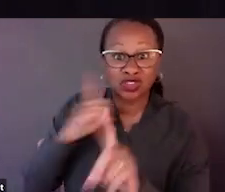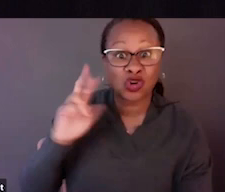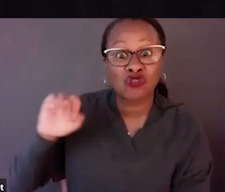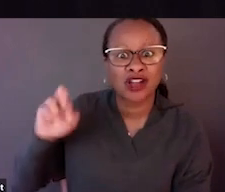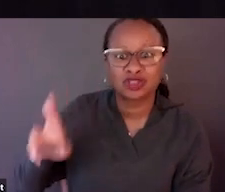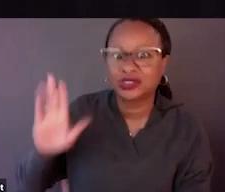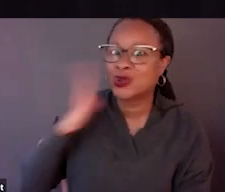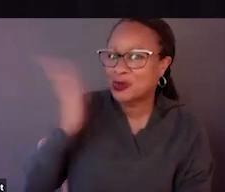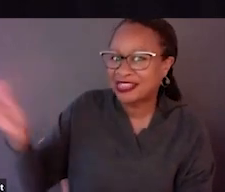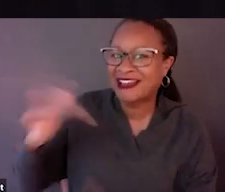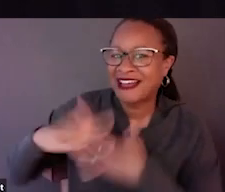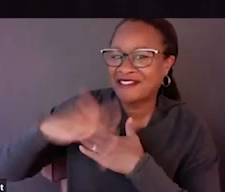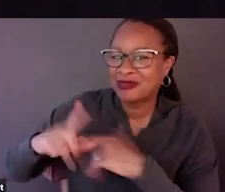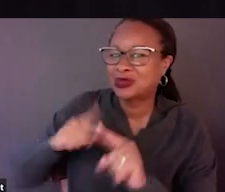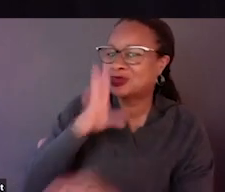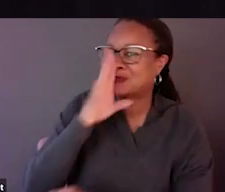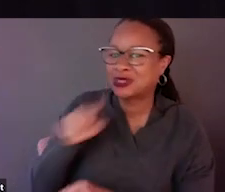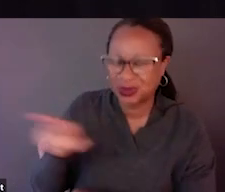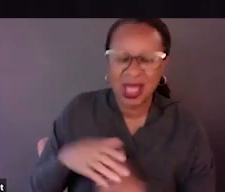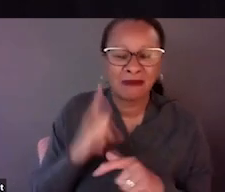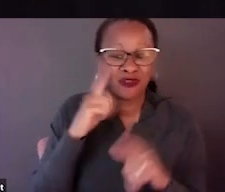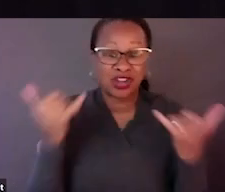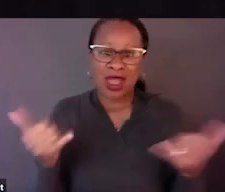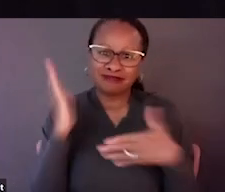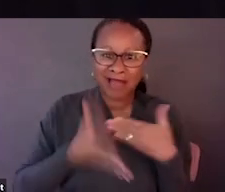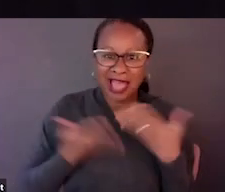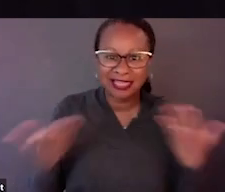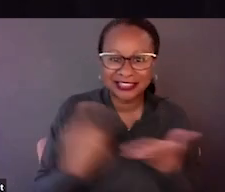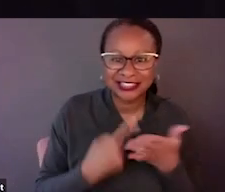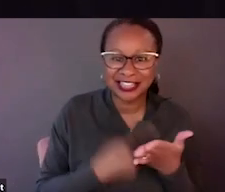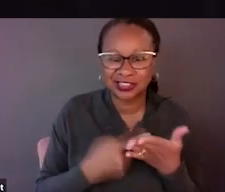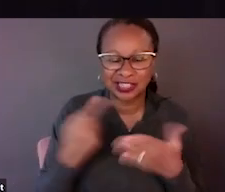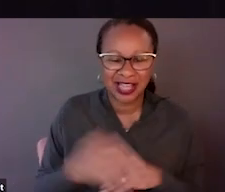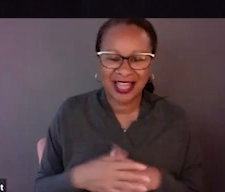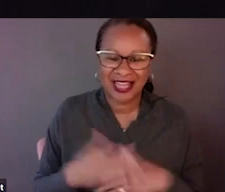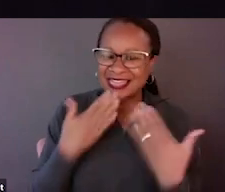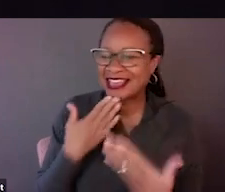out there and available for you to speak to him. But for right now, we're going to end this discussion. Thank you so